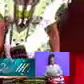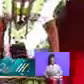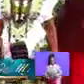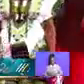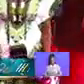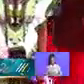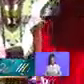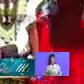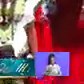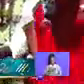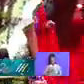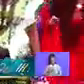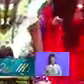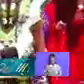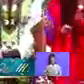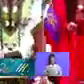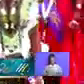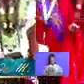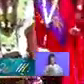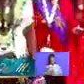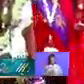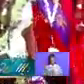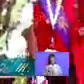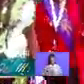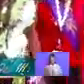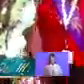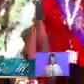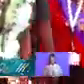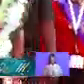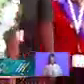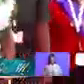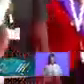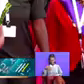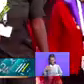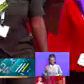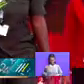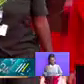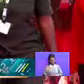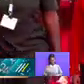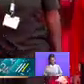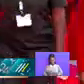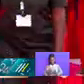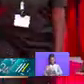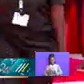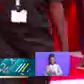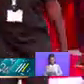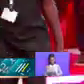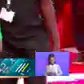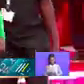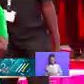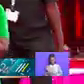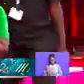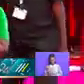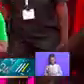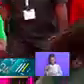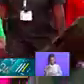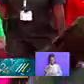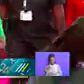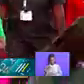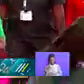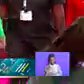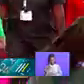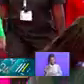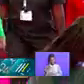it please come let them come let them come let them come let them line up up here let them line up here please allow them to come I see them